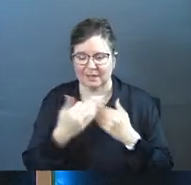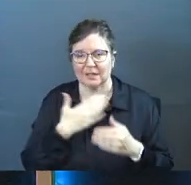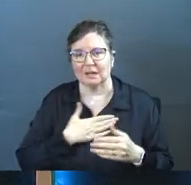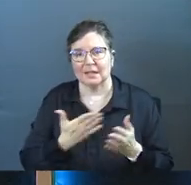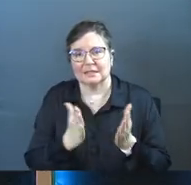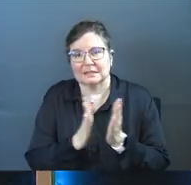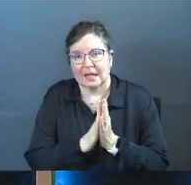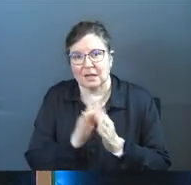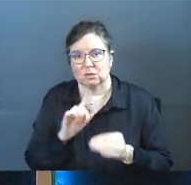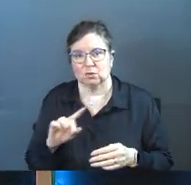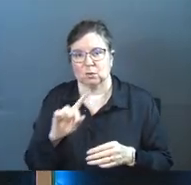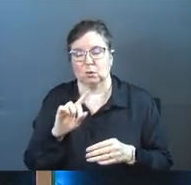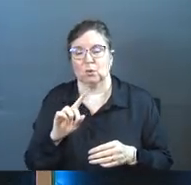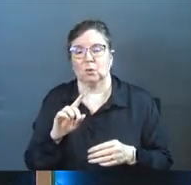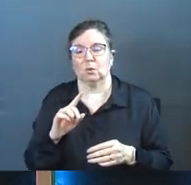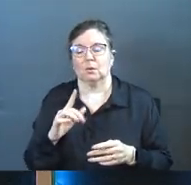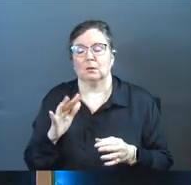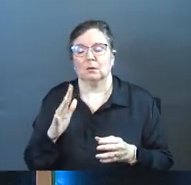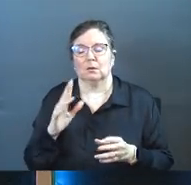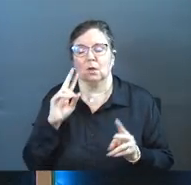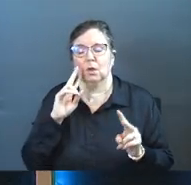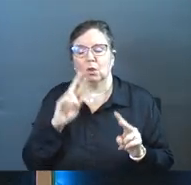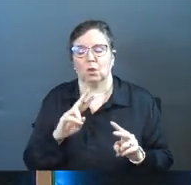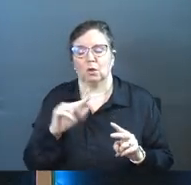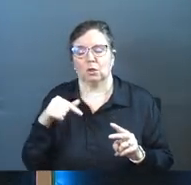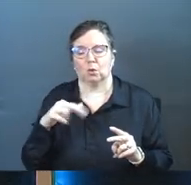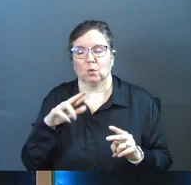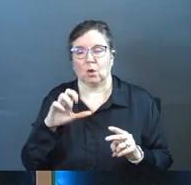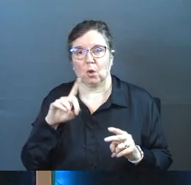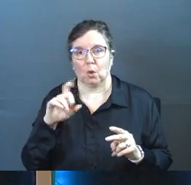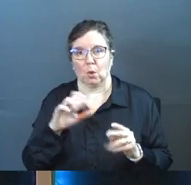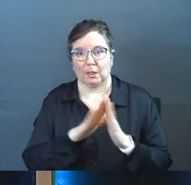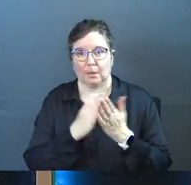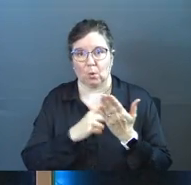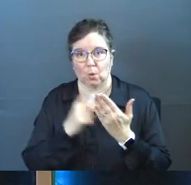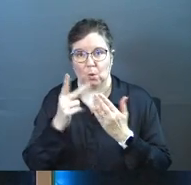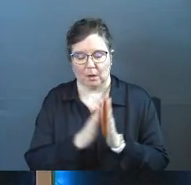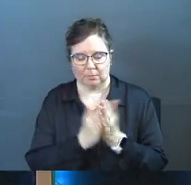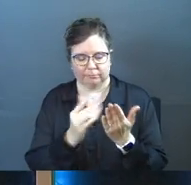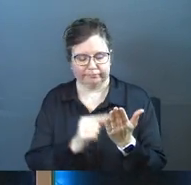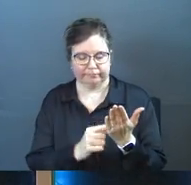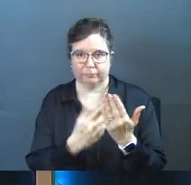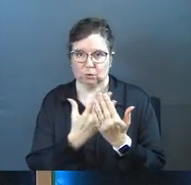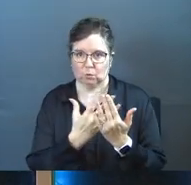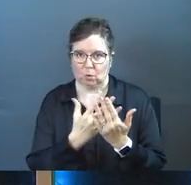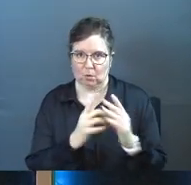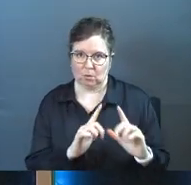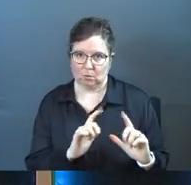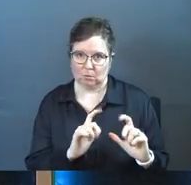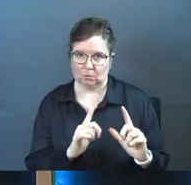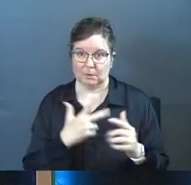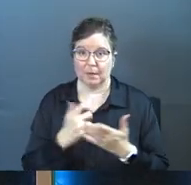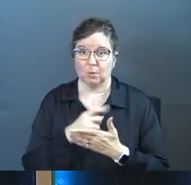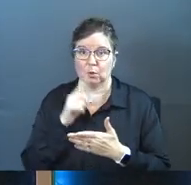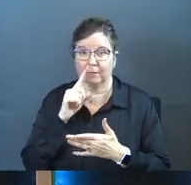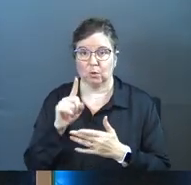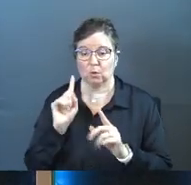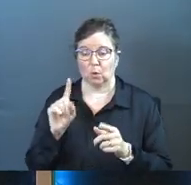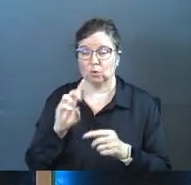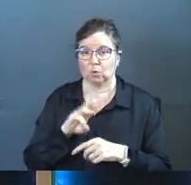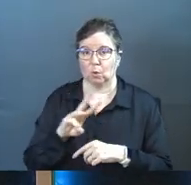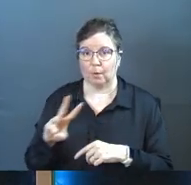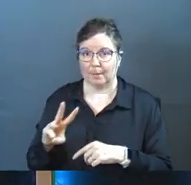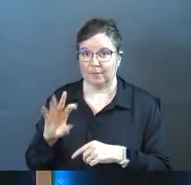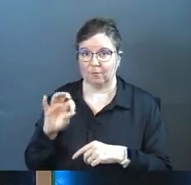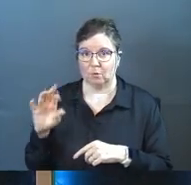could I just ask you, would you look at the QR code that's in your program, in your bulletin there, and there's an opportunity for you to go to a